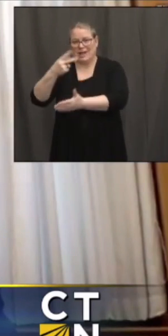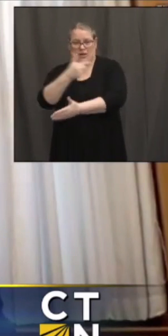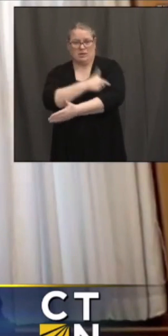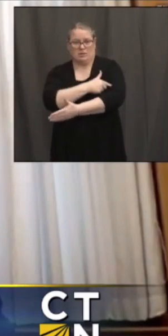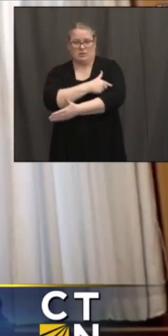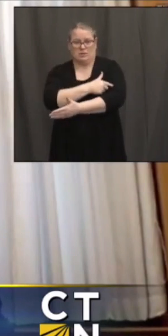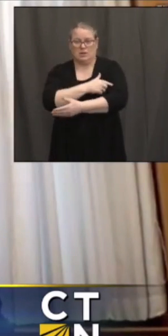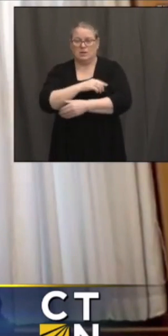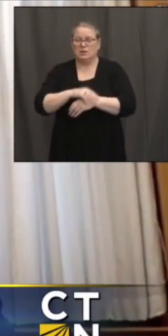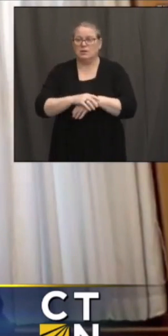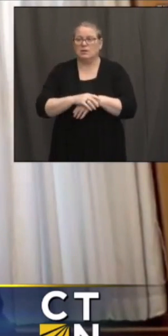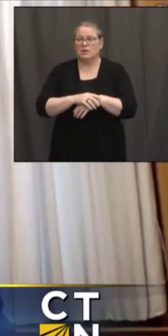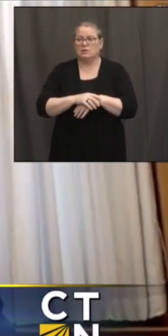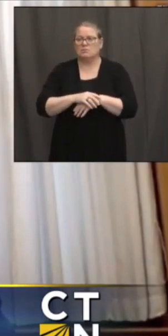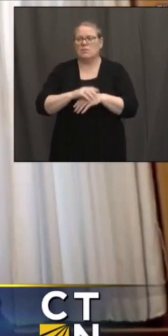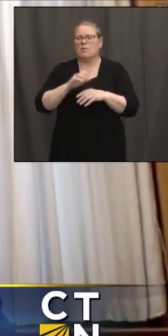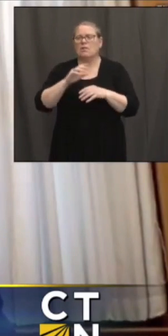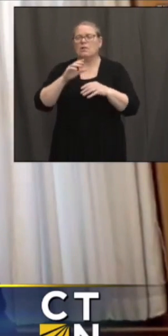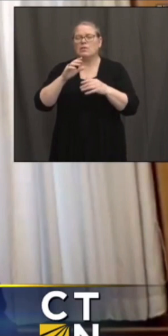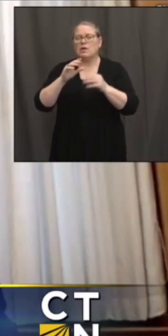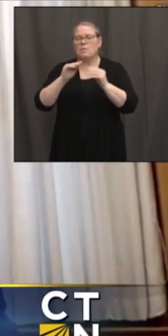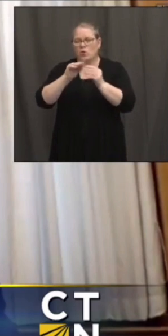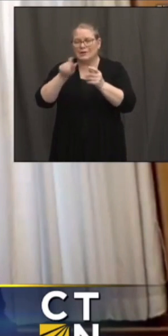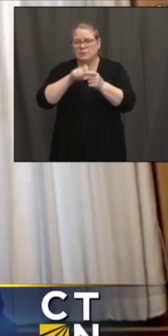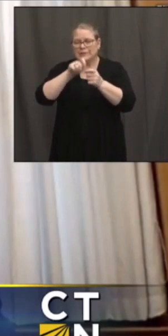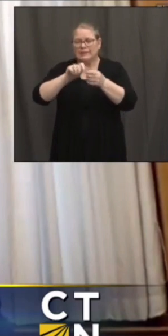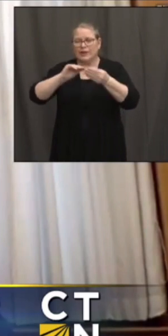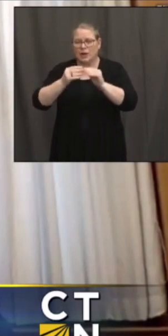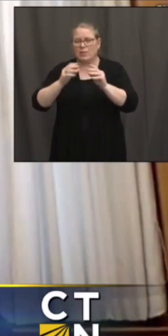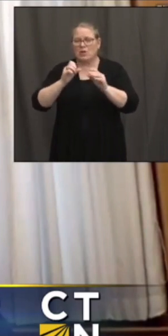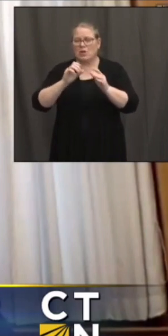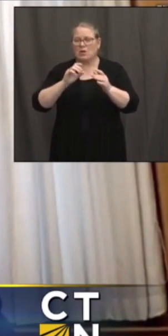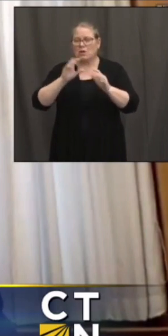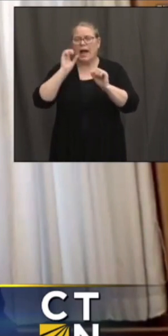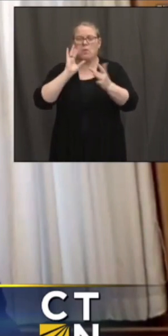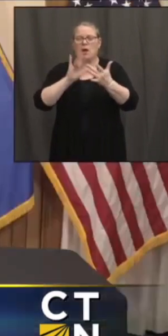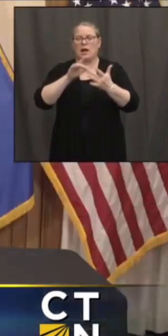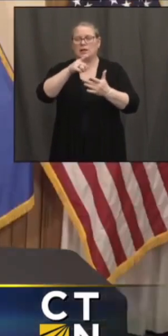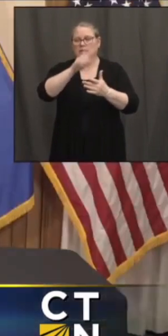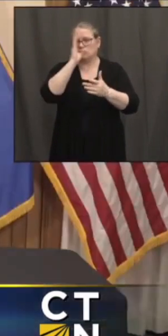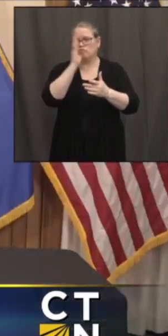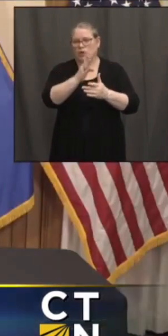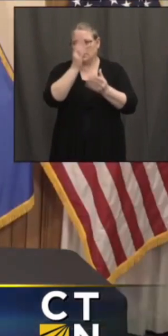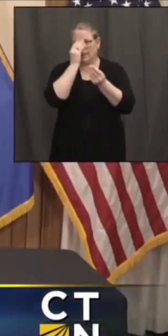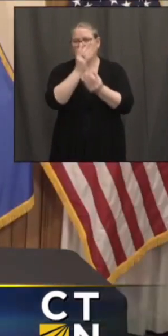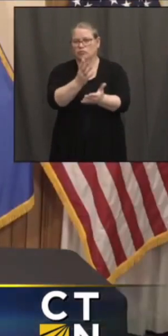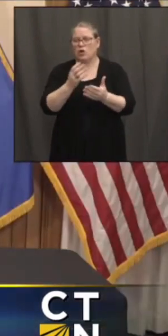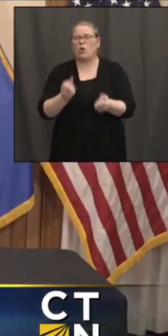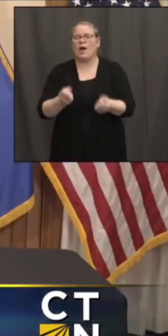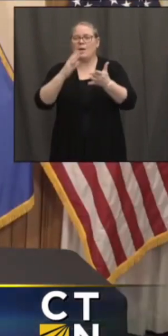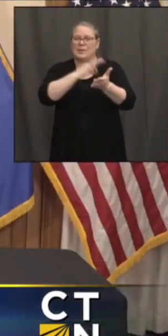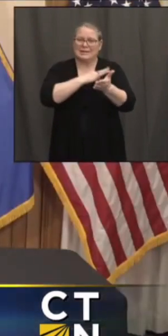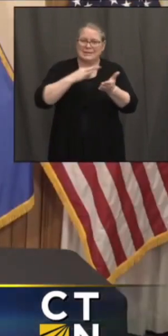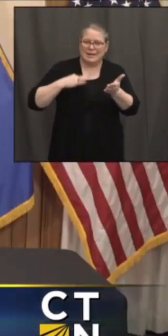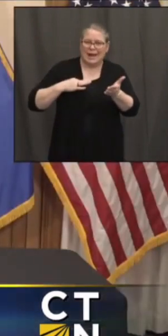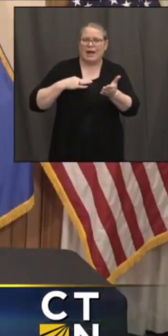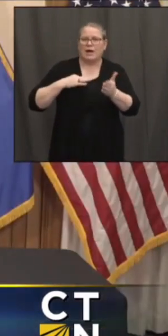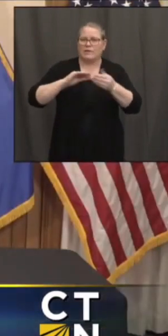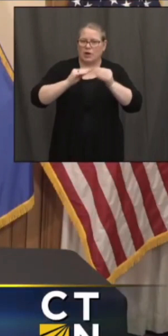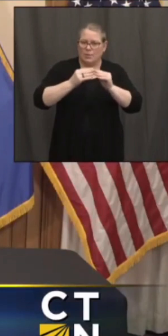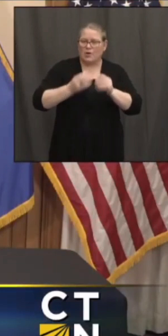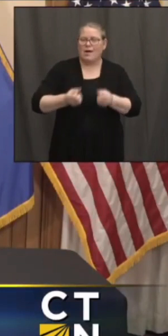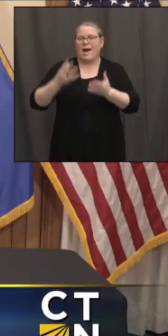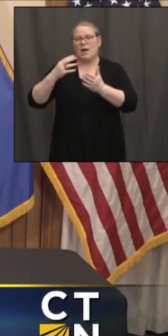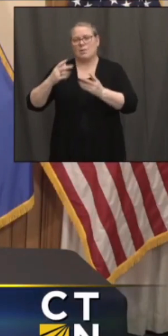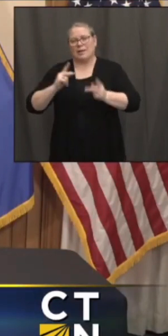back to you, Sue, with the split out between staff and residents in that number. Okay, thank you for that, and if you could. And